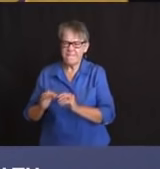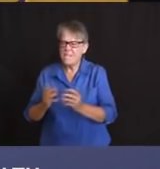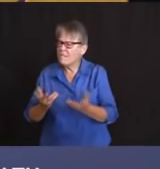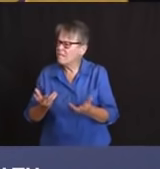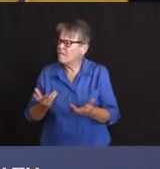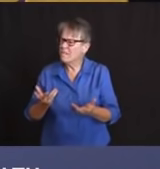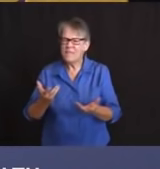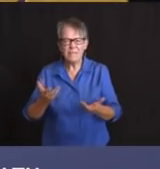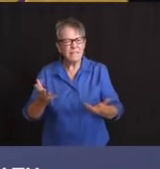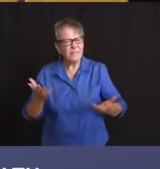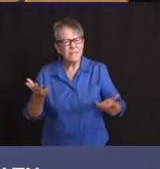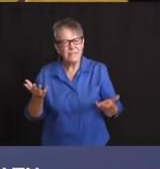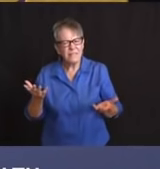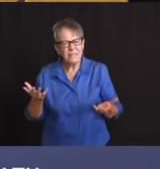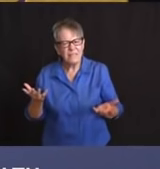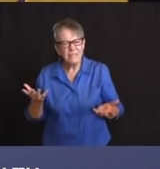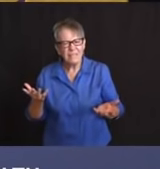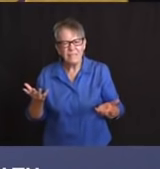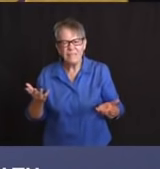He did, actually.